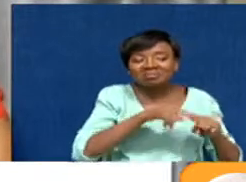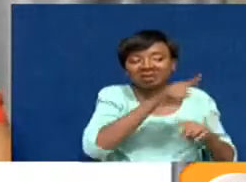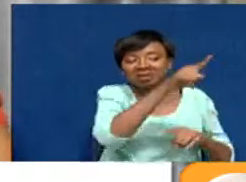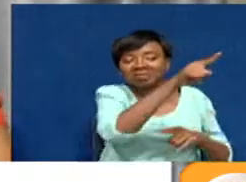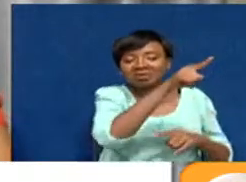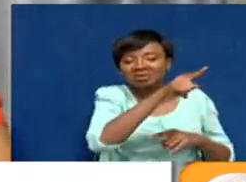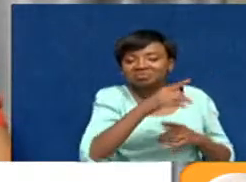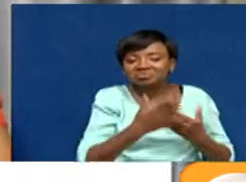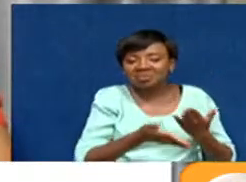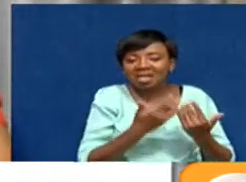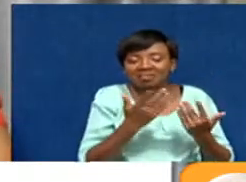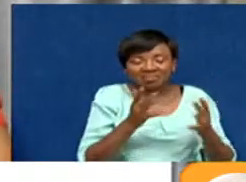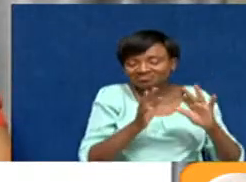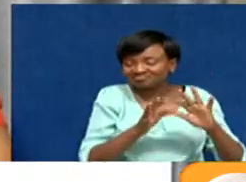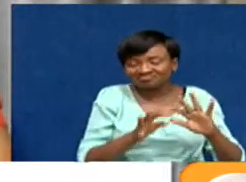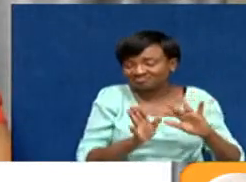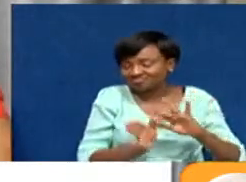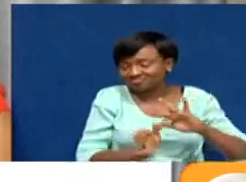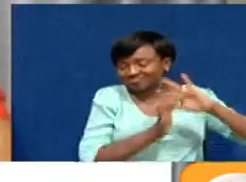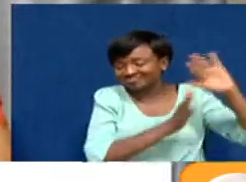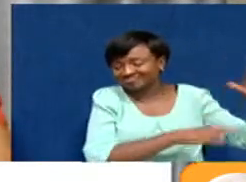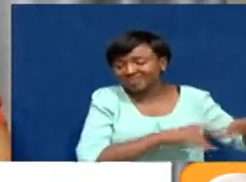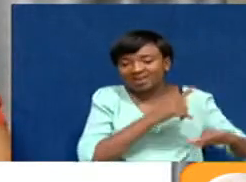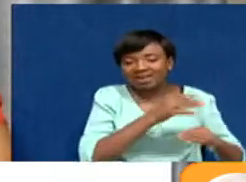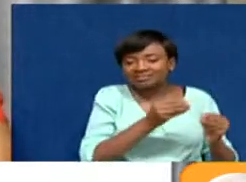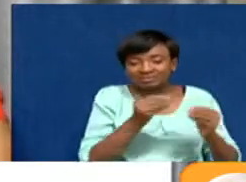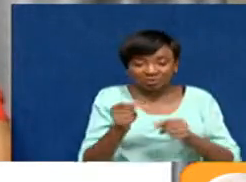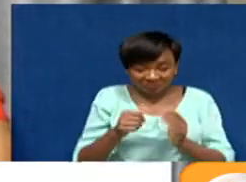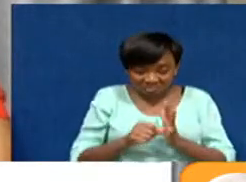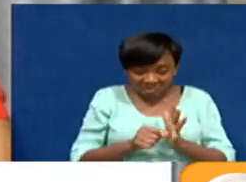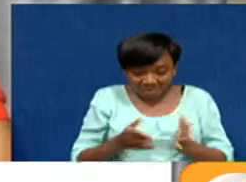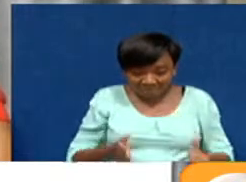as something to liberate us from the problem where we are in now.